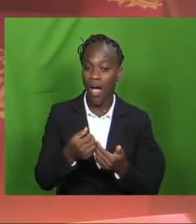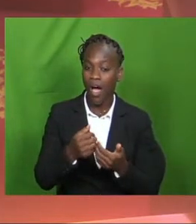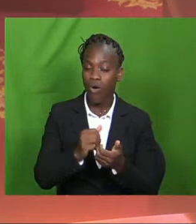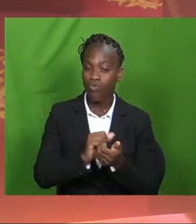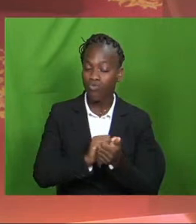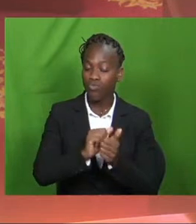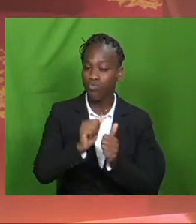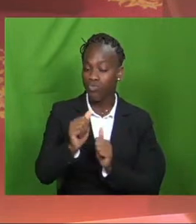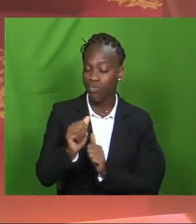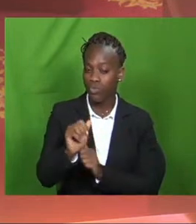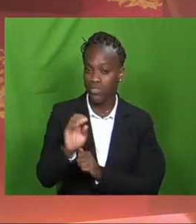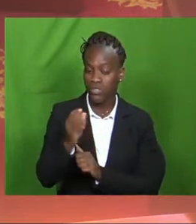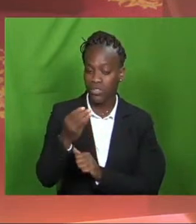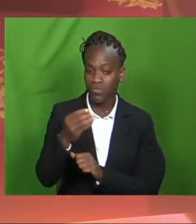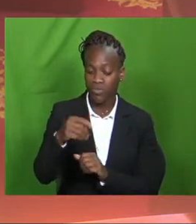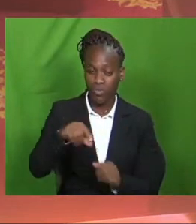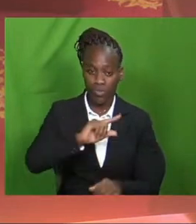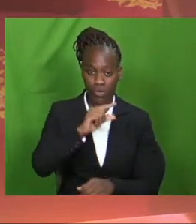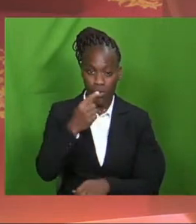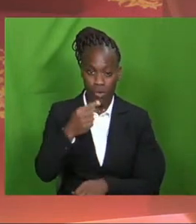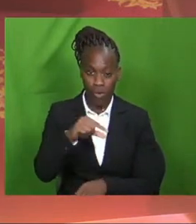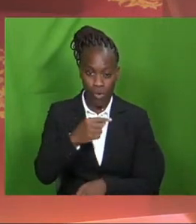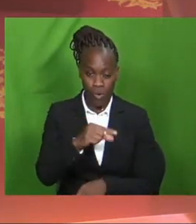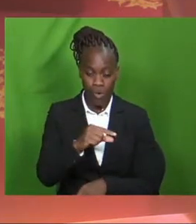of 2022.